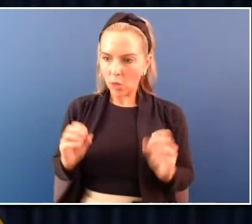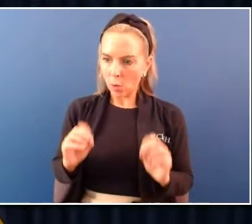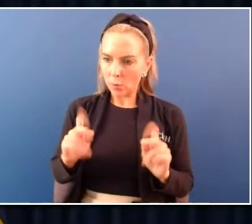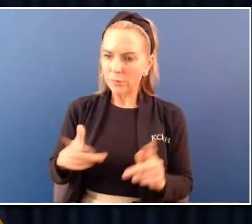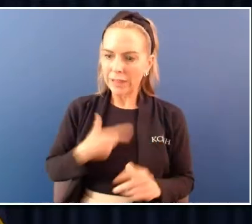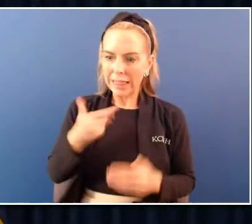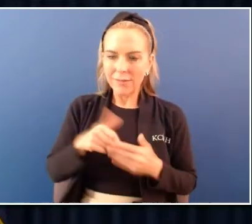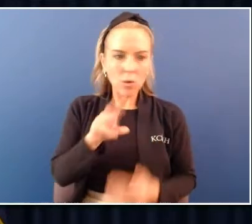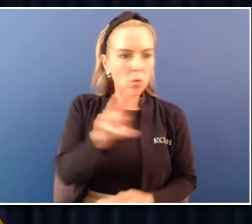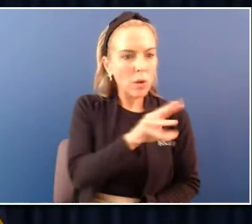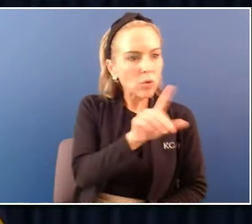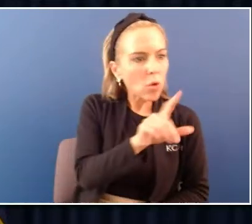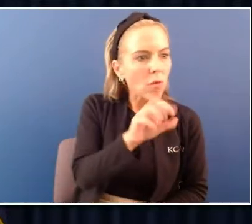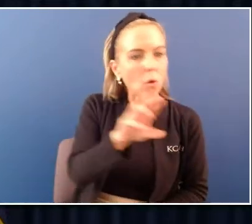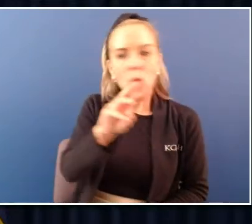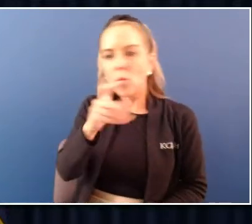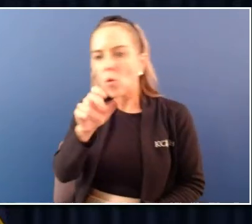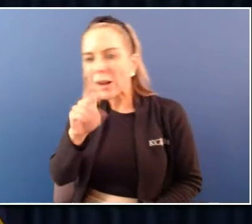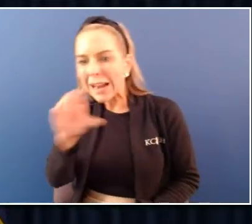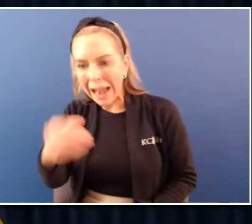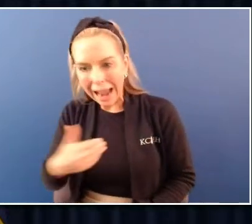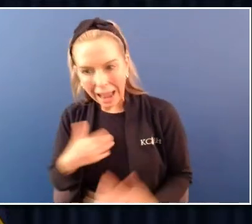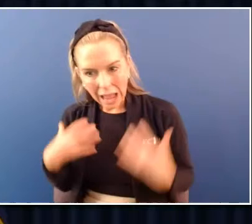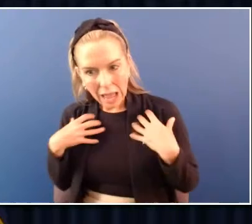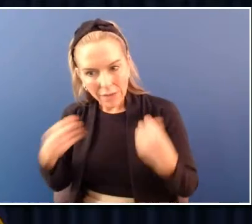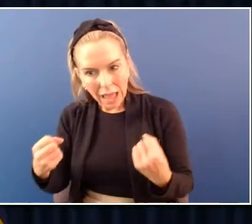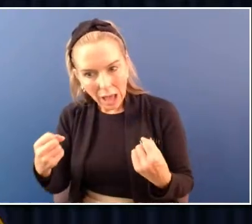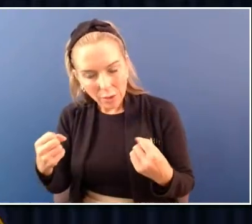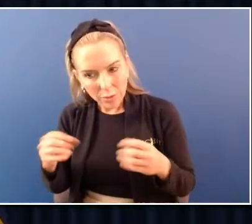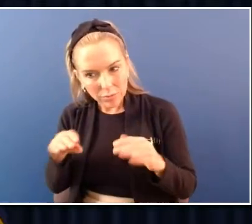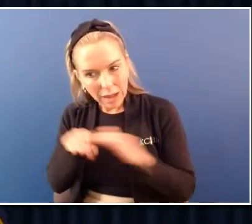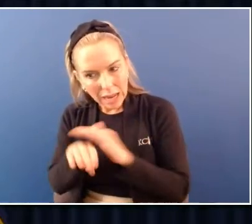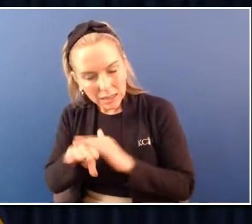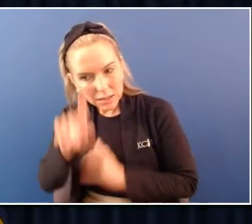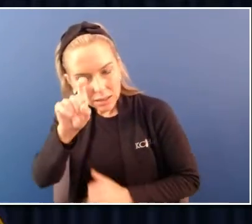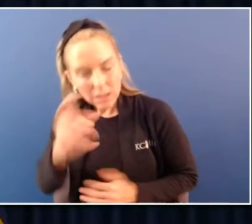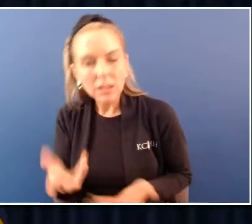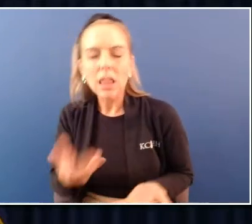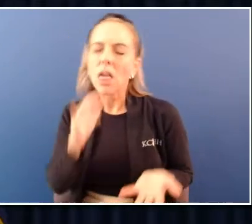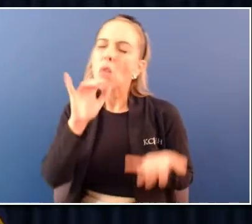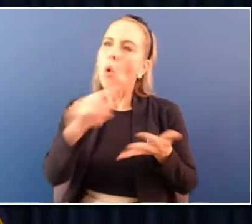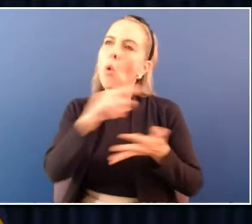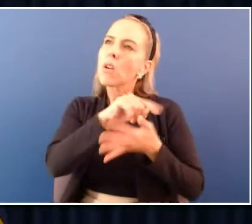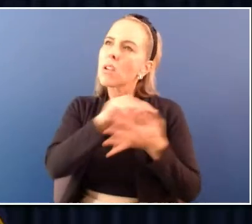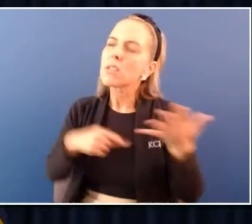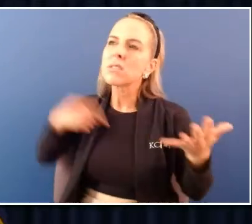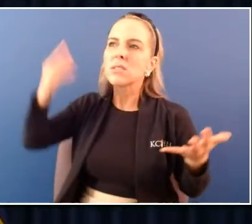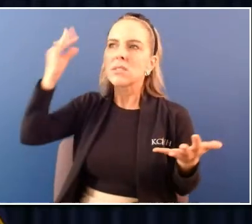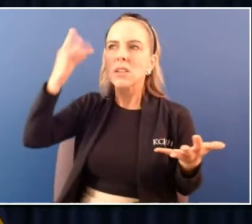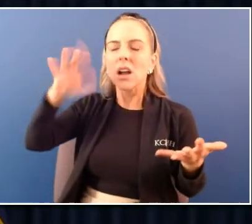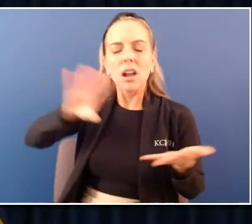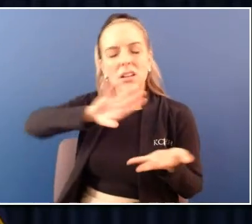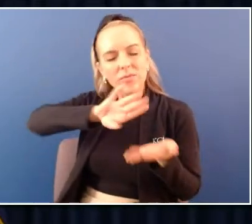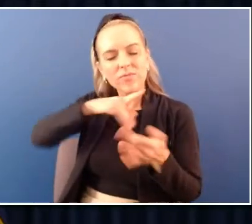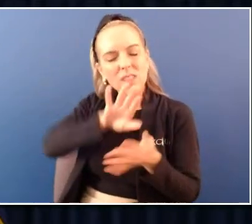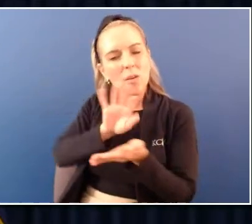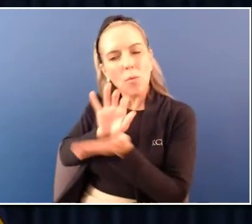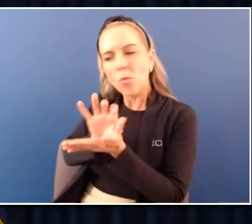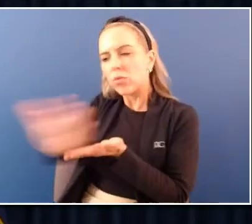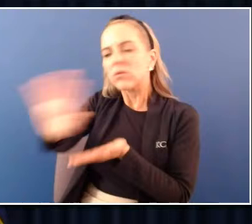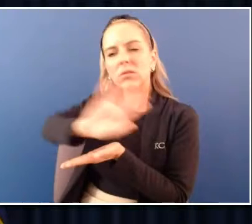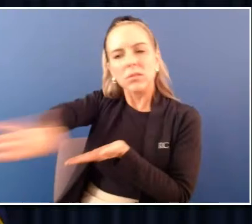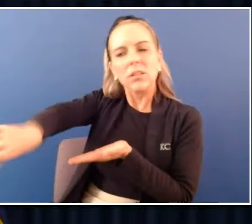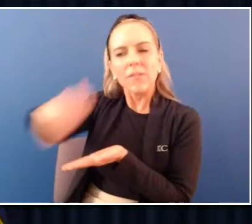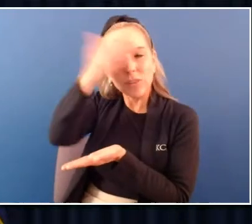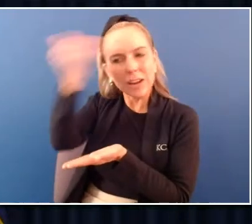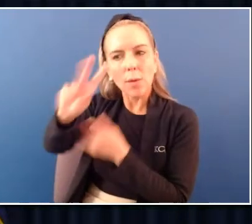County? Those are the types of things that at the end of the day, if we can push out the politics and look at as people, then